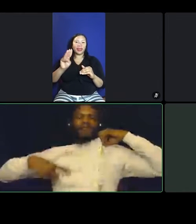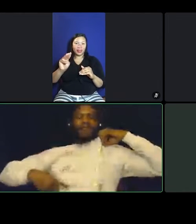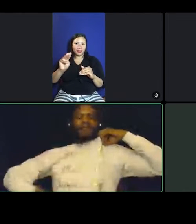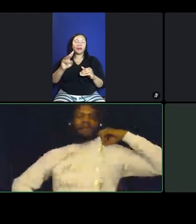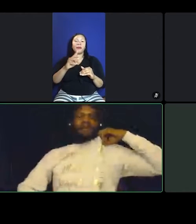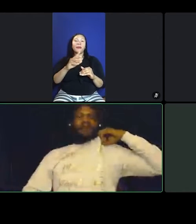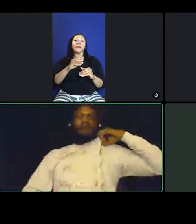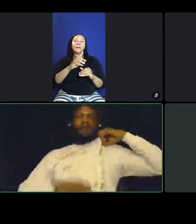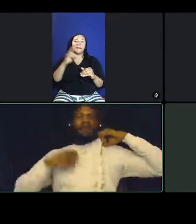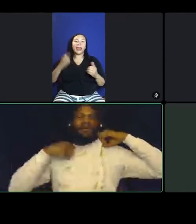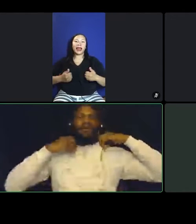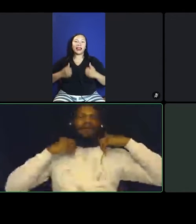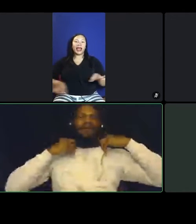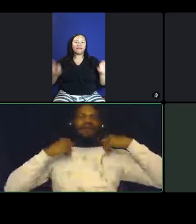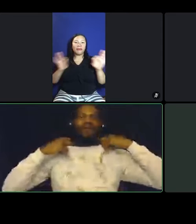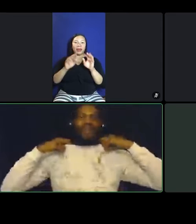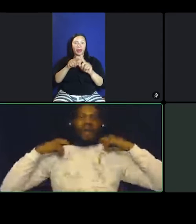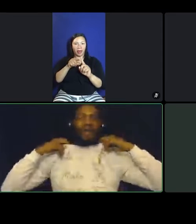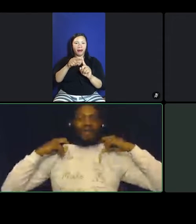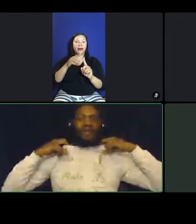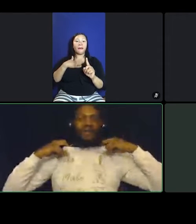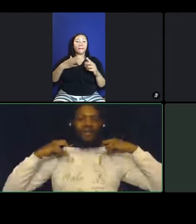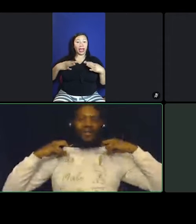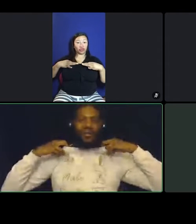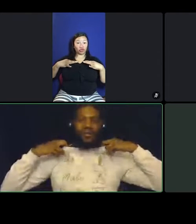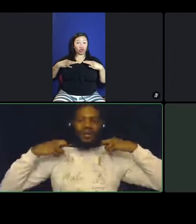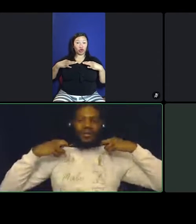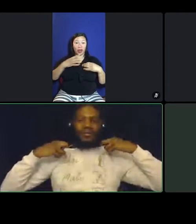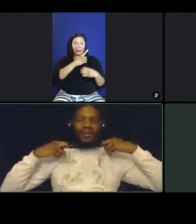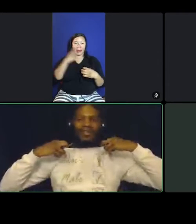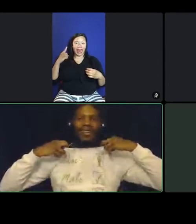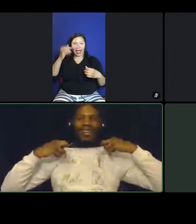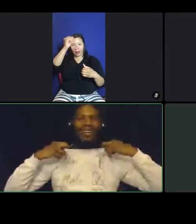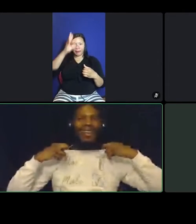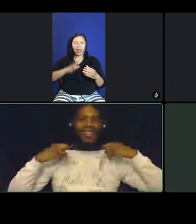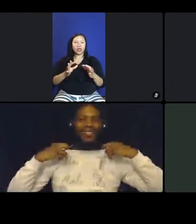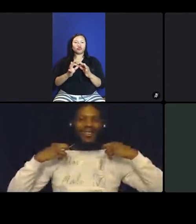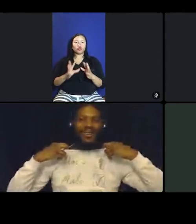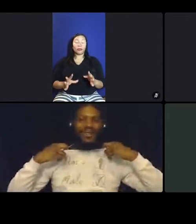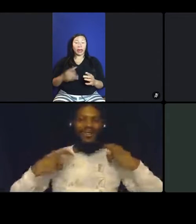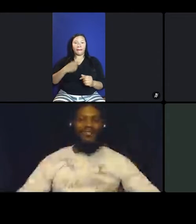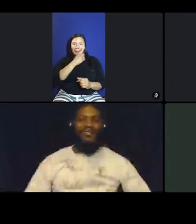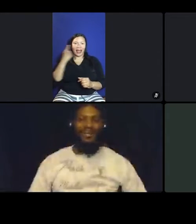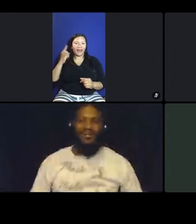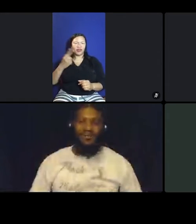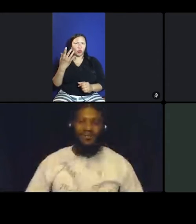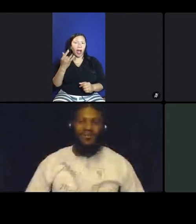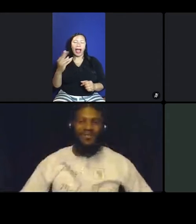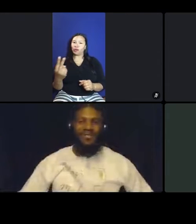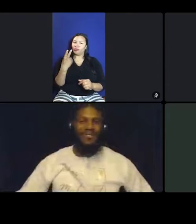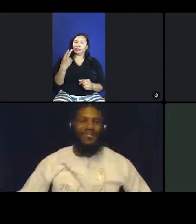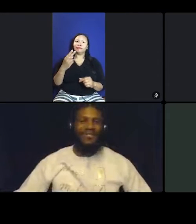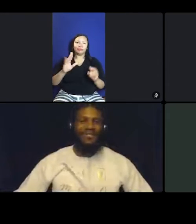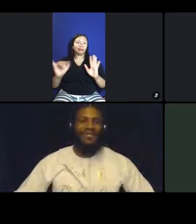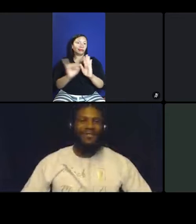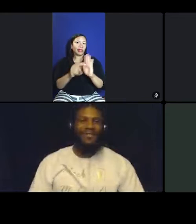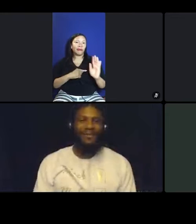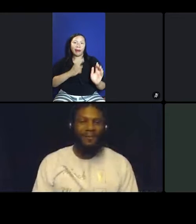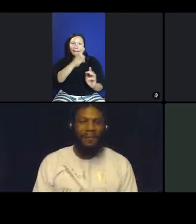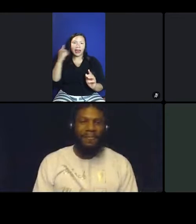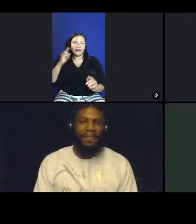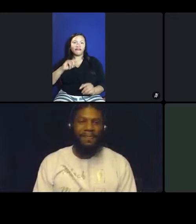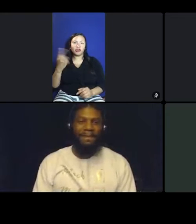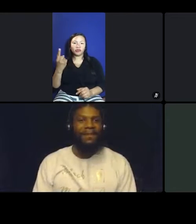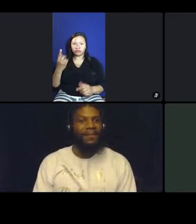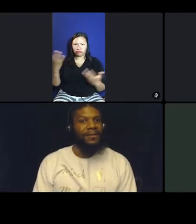interpreter, black first, because that's what you see, Facts. you know. At the So end of the day, you're